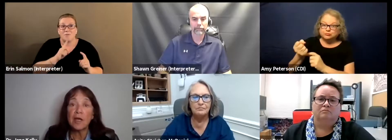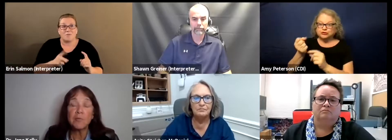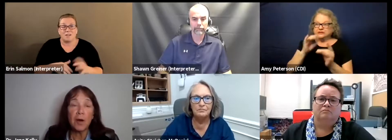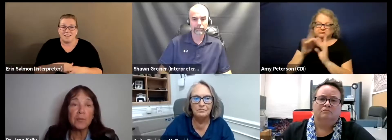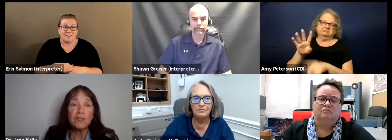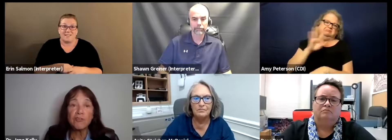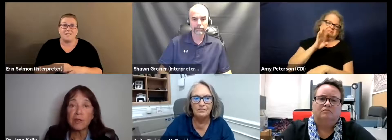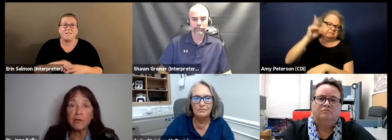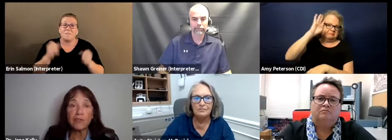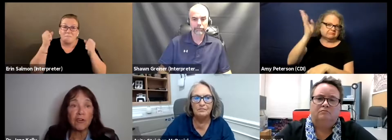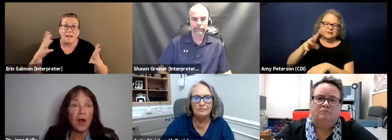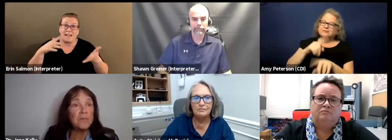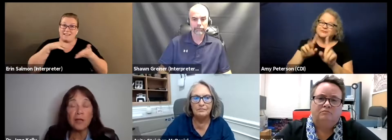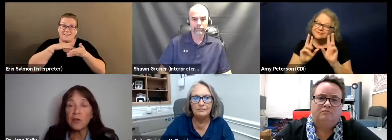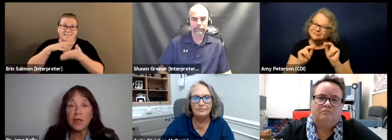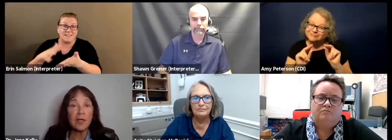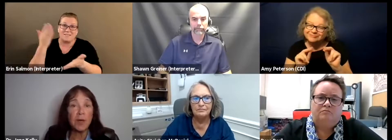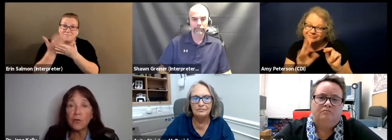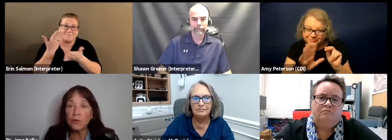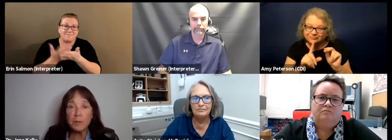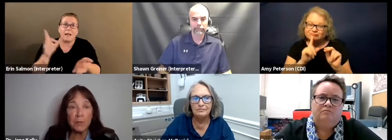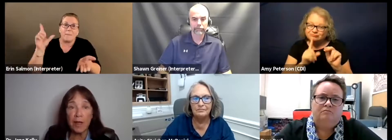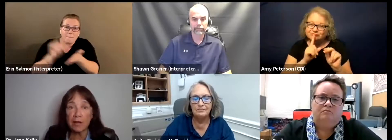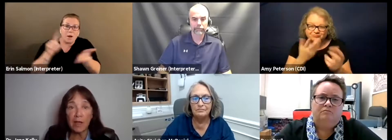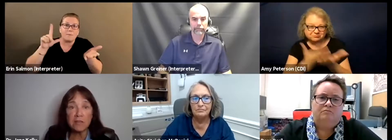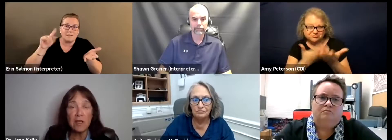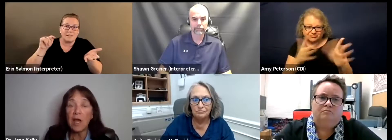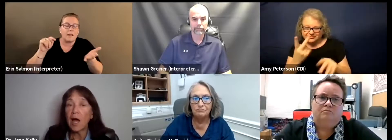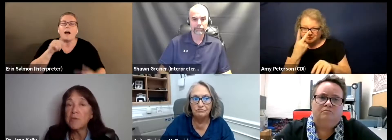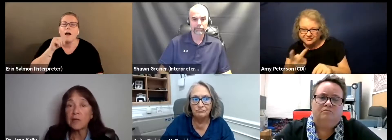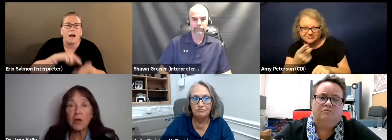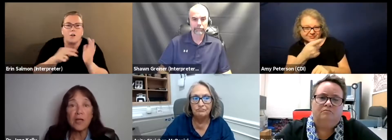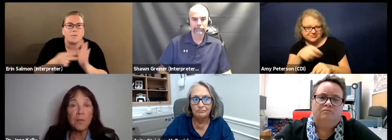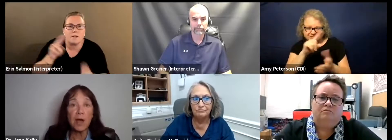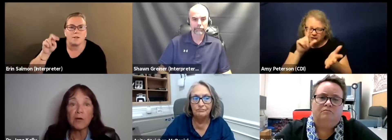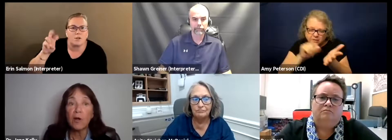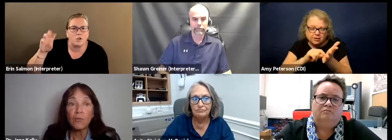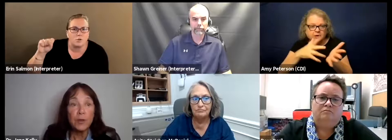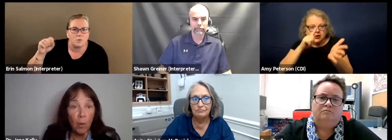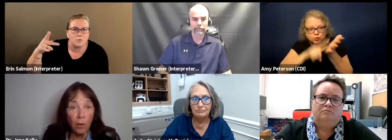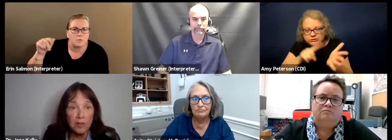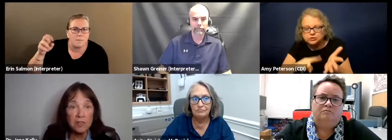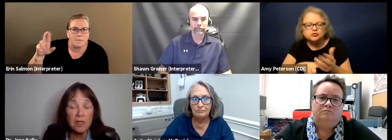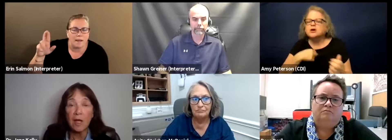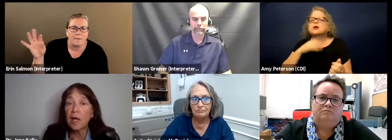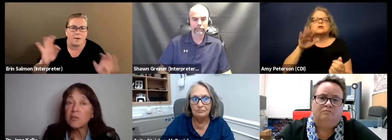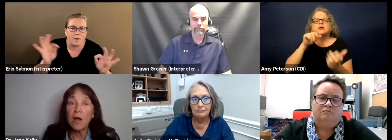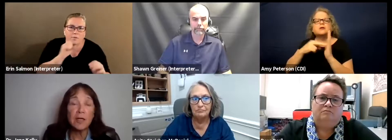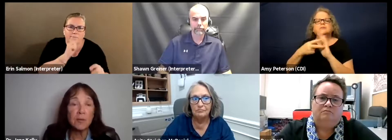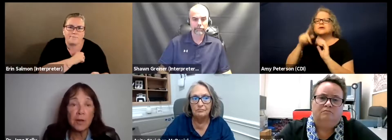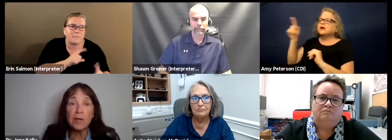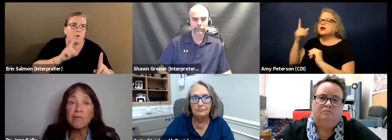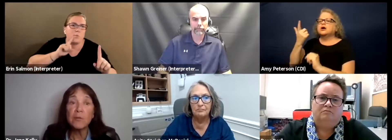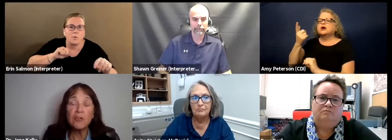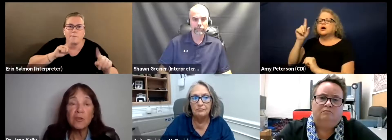studies in published literature. I'm not talking about newspaper headlines. I'm not talking about reports. I'm not